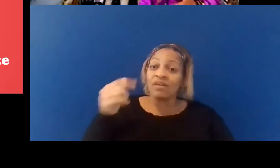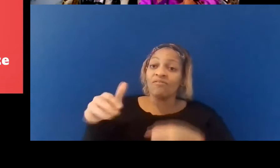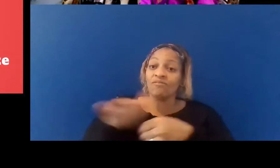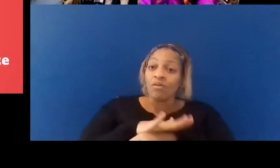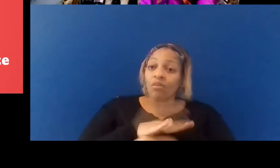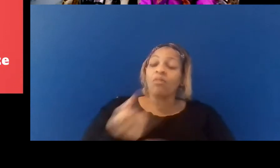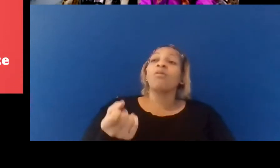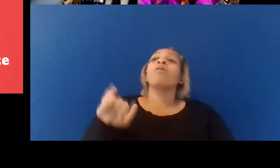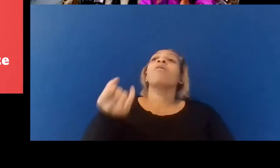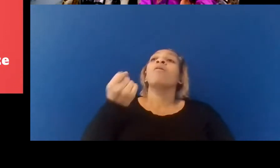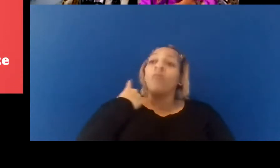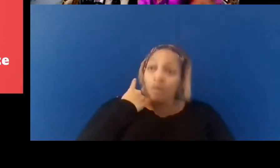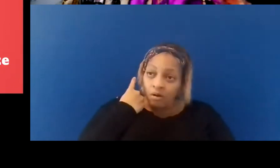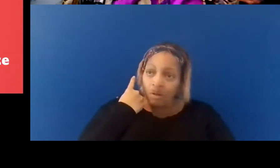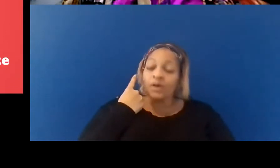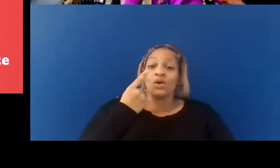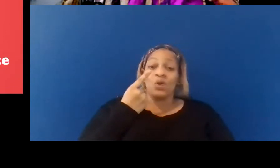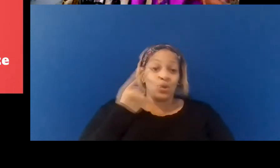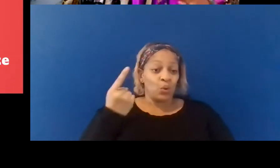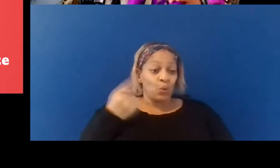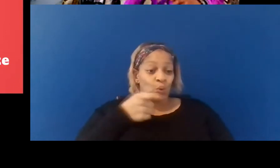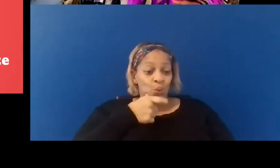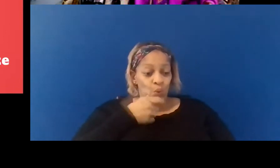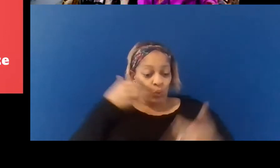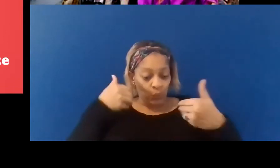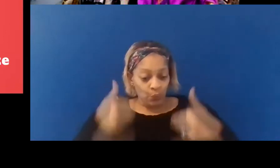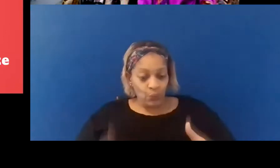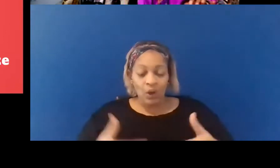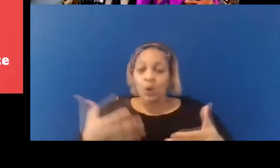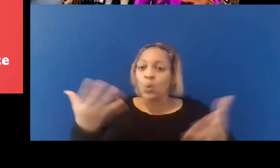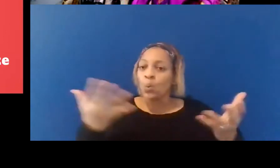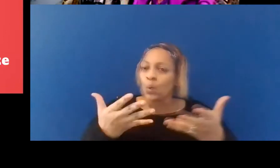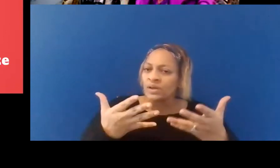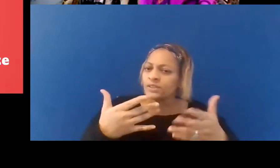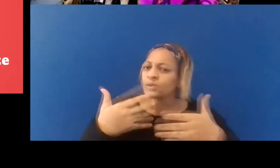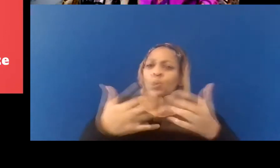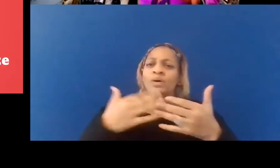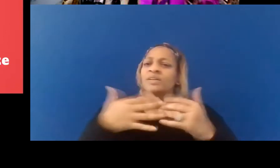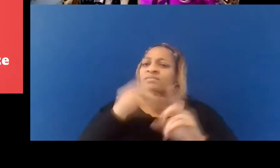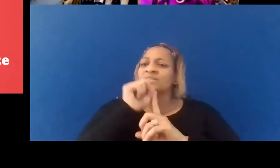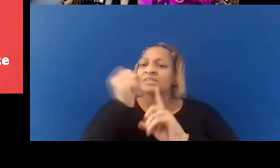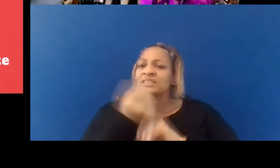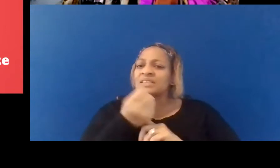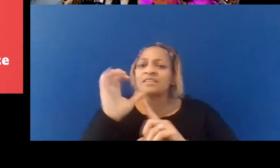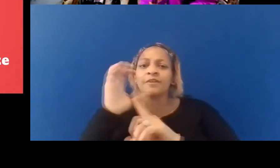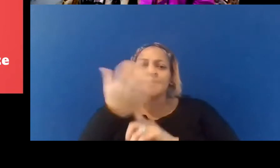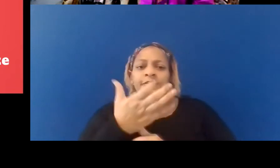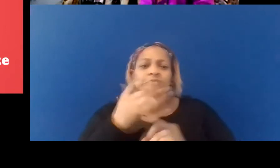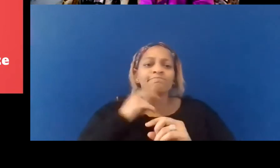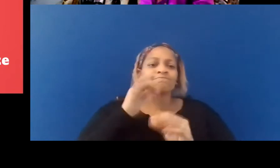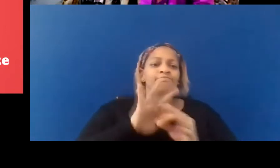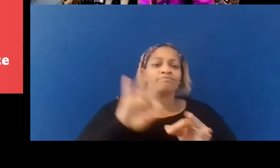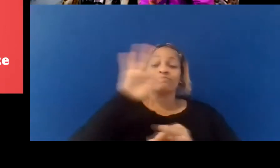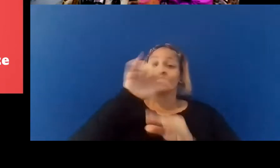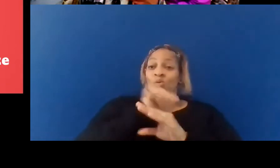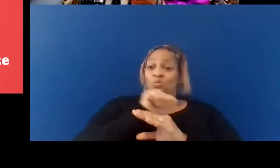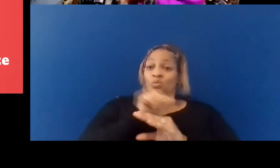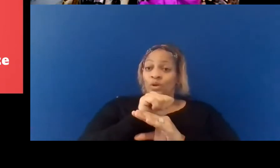who and what? Whatever this is, whatever the situation is, whatever the condition is, whatever the spiritual practice